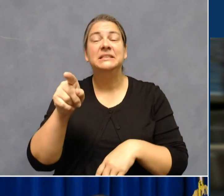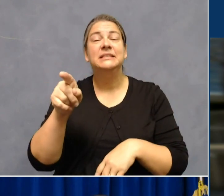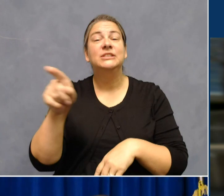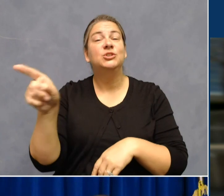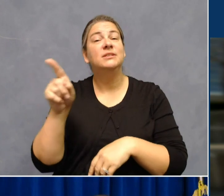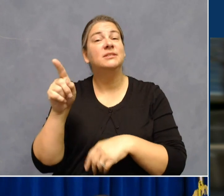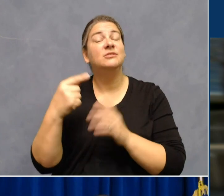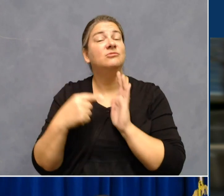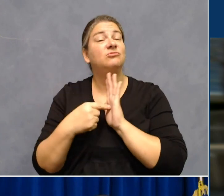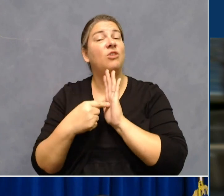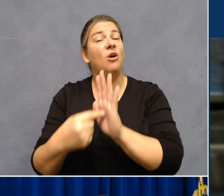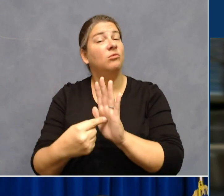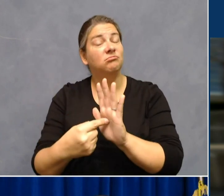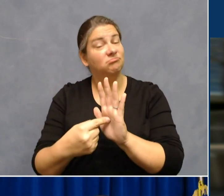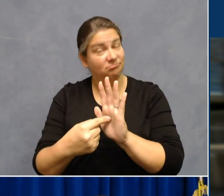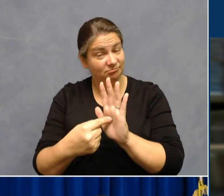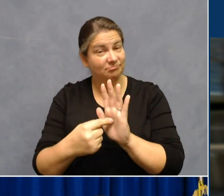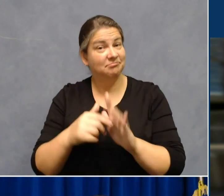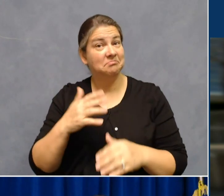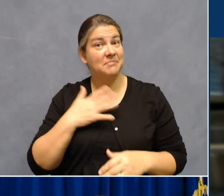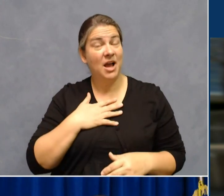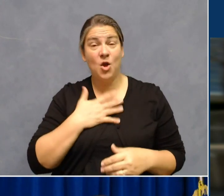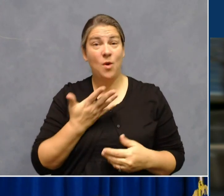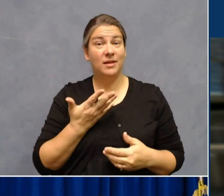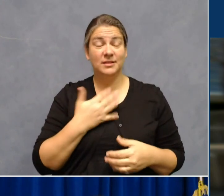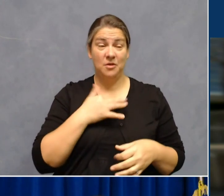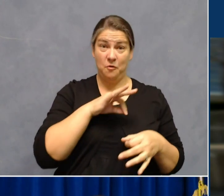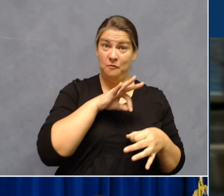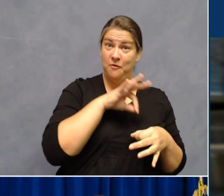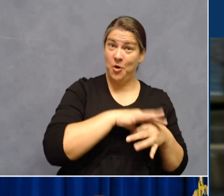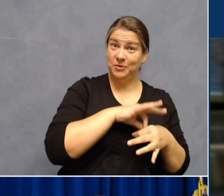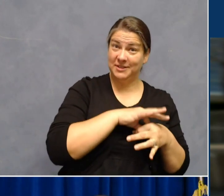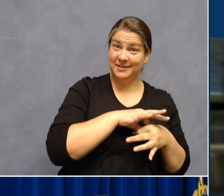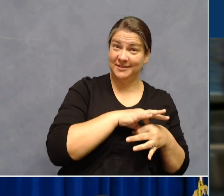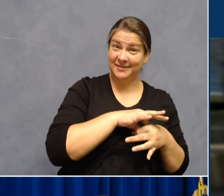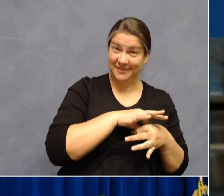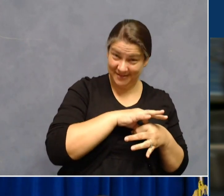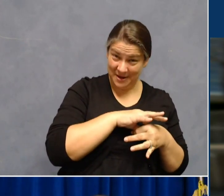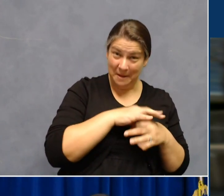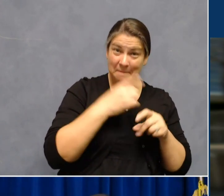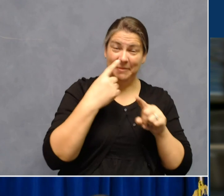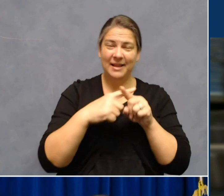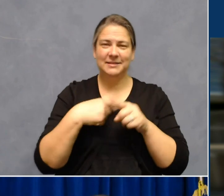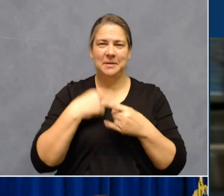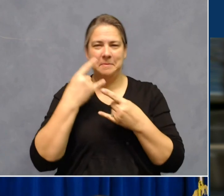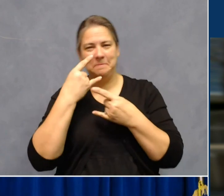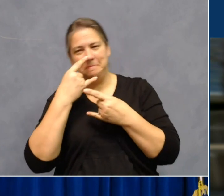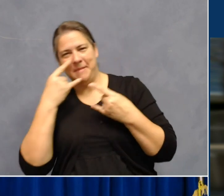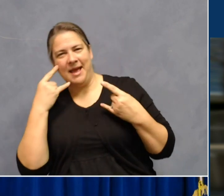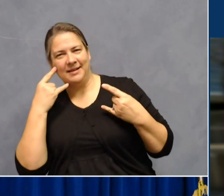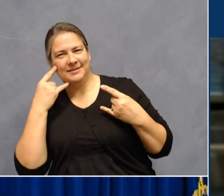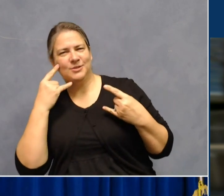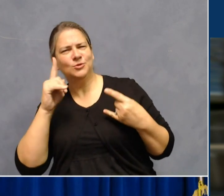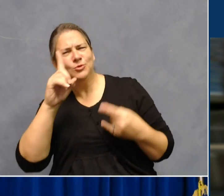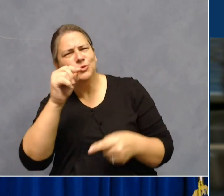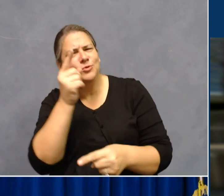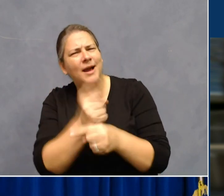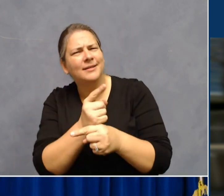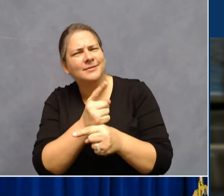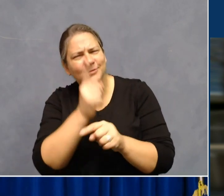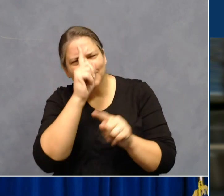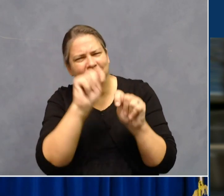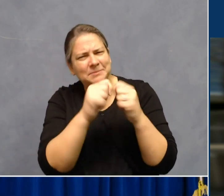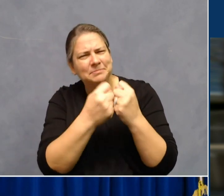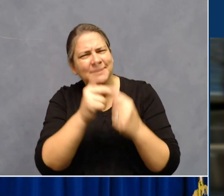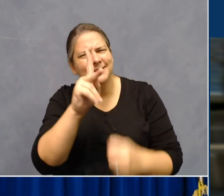duties, voting and wearing that mask the right way for Team Kentucky. So thank